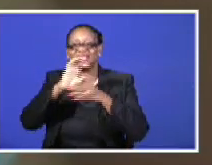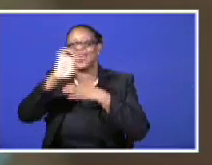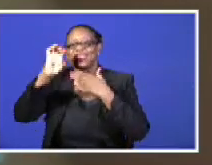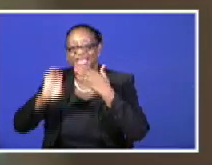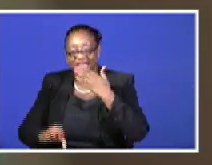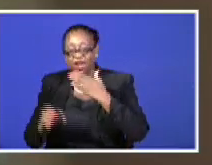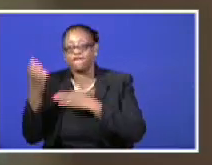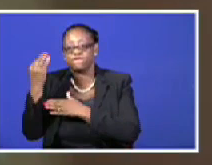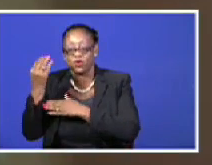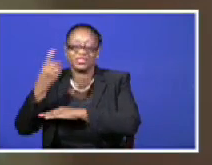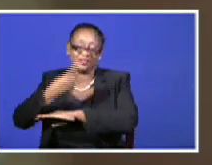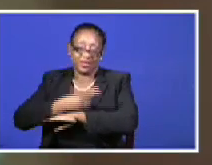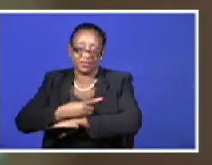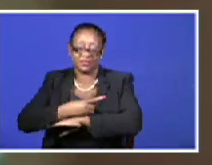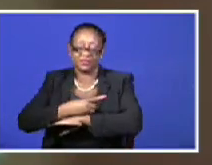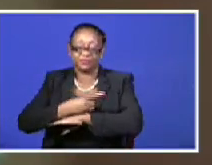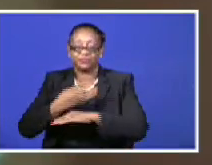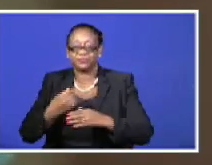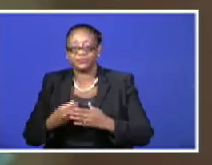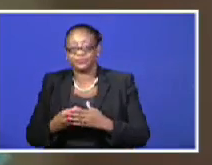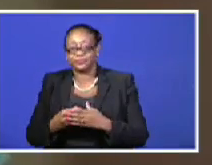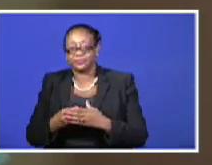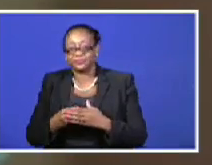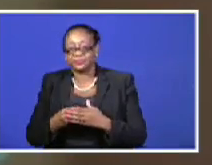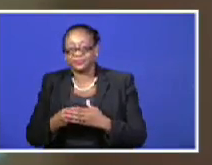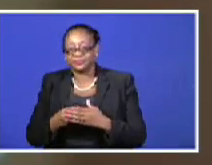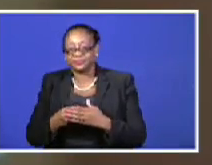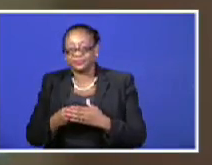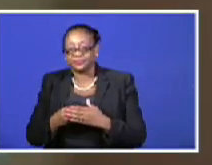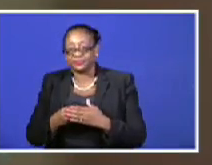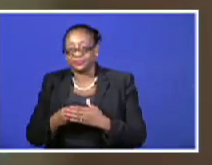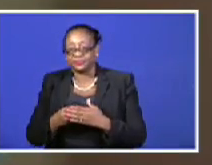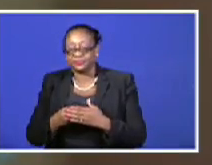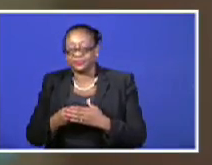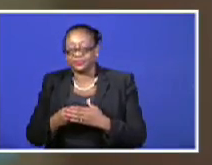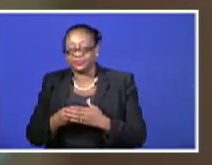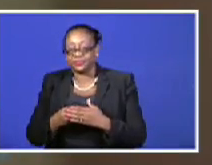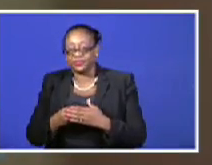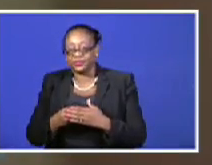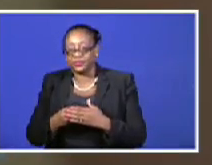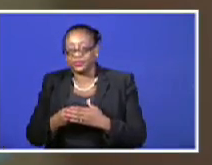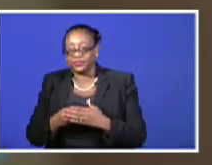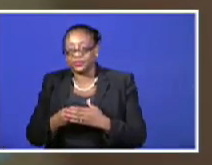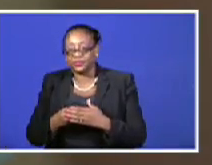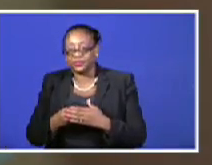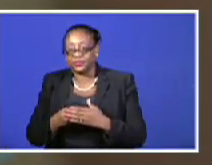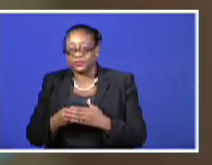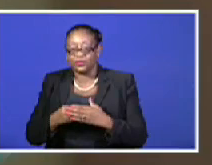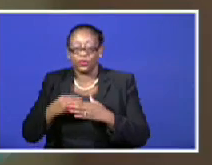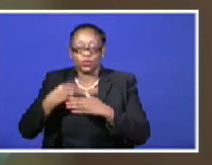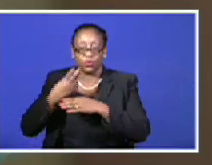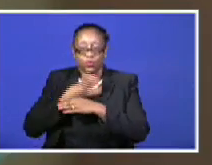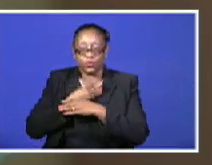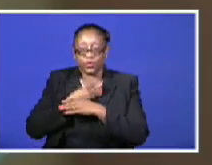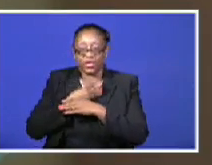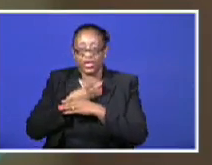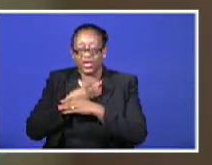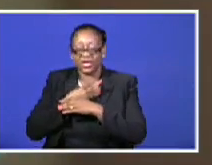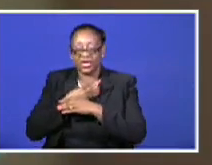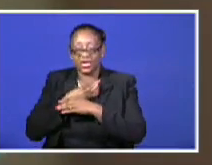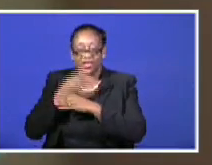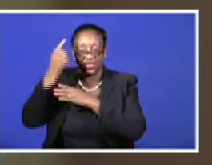quarantine, of the incubation period, 14 days. With the view or the